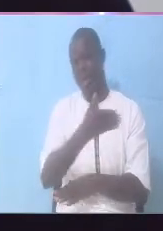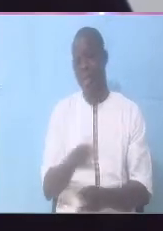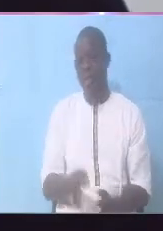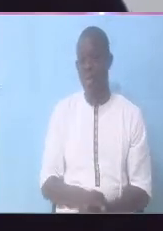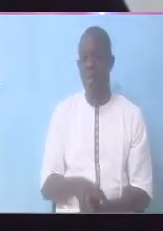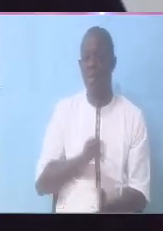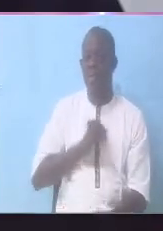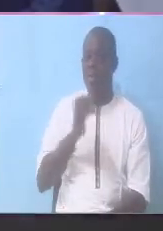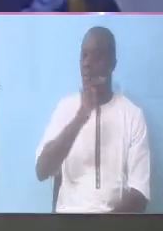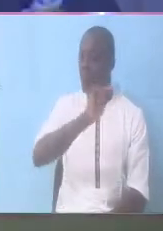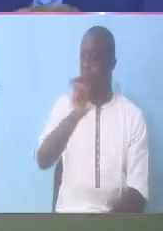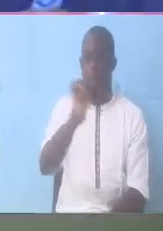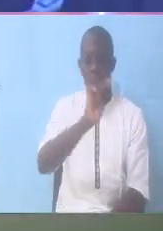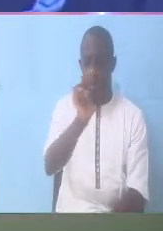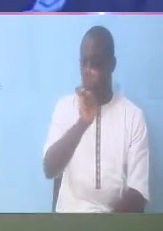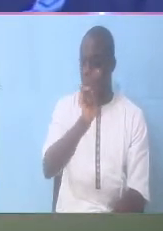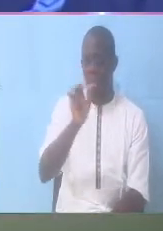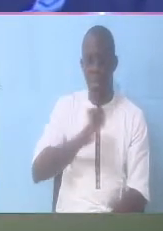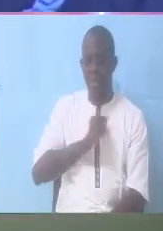No, he wasn't. He